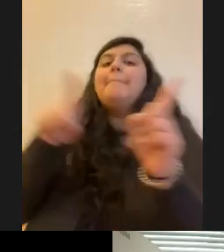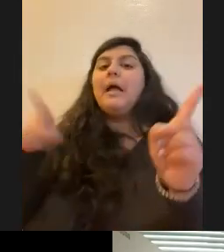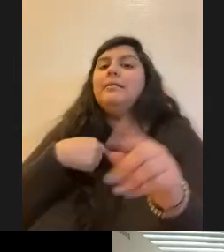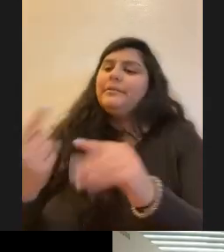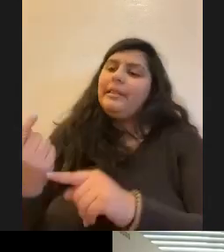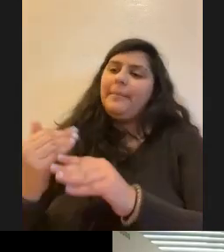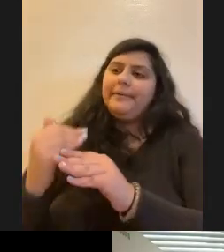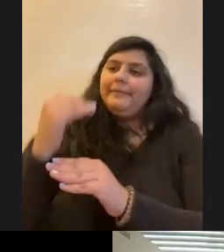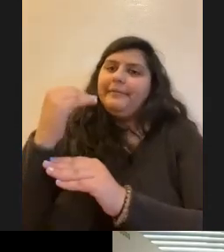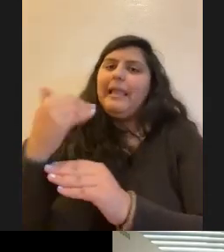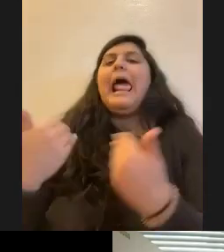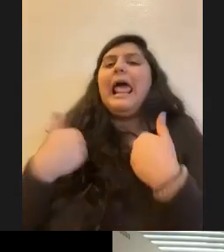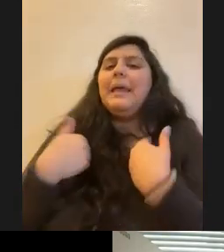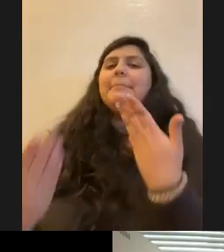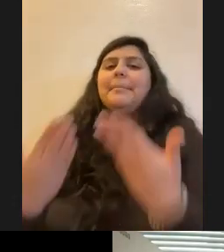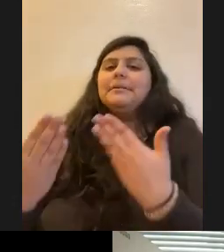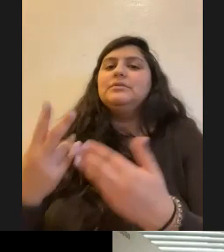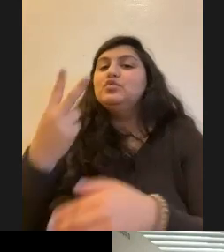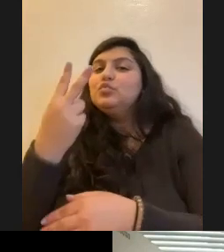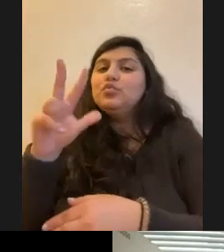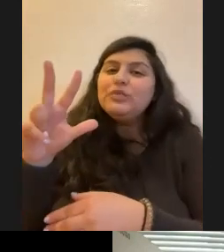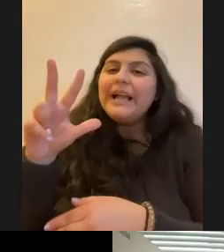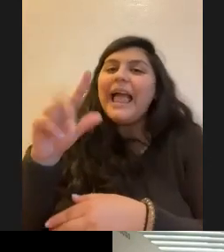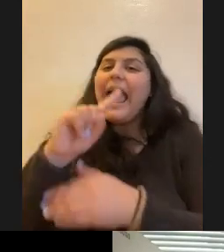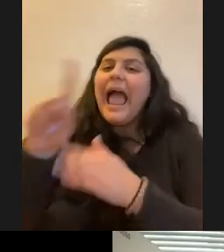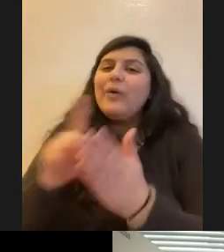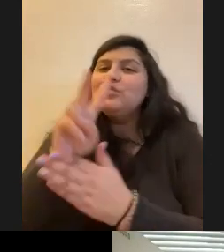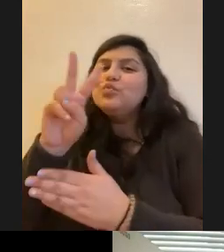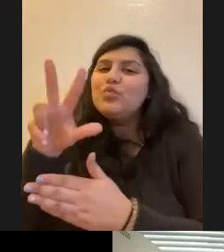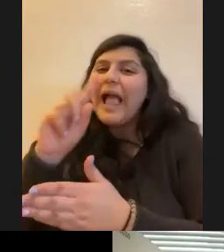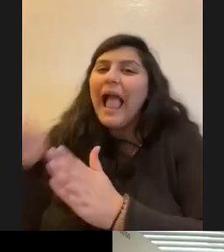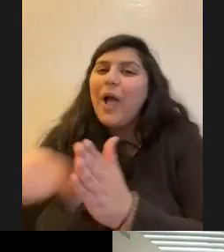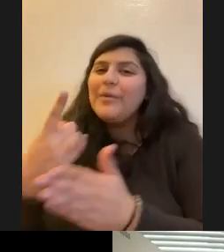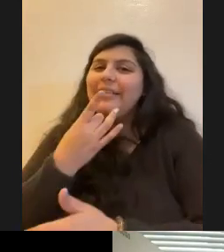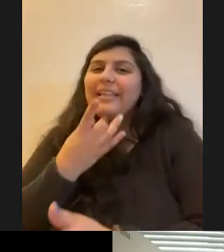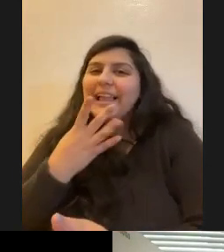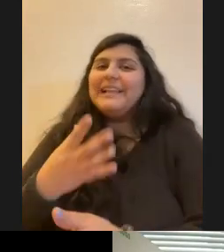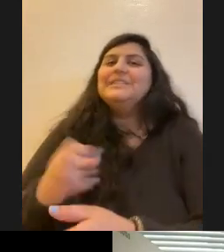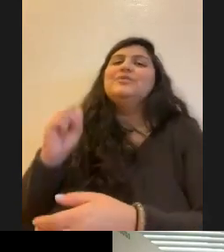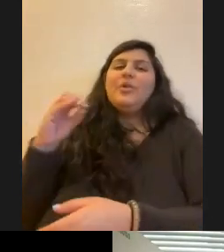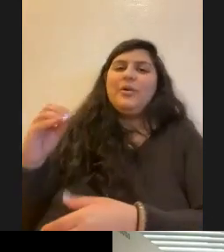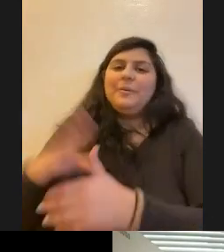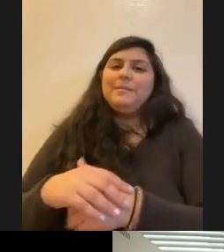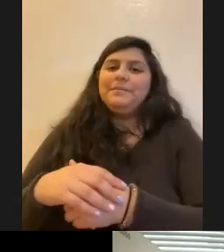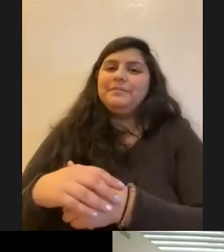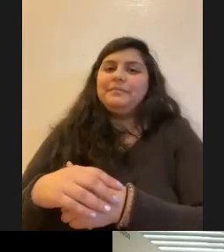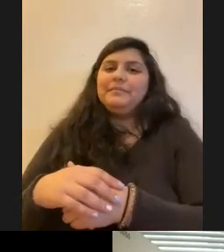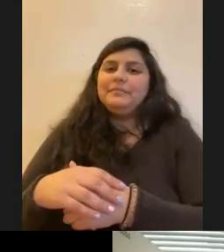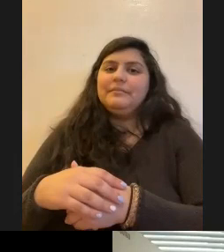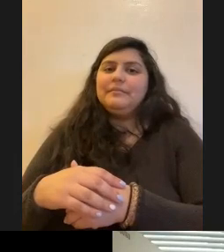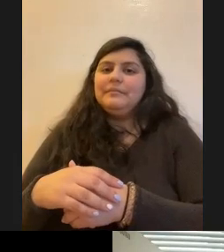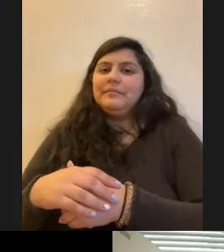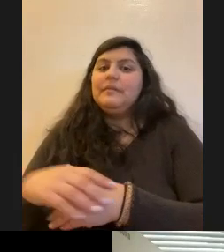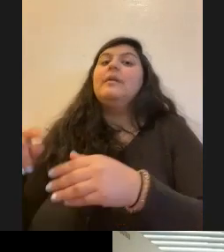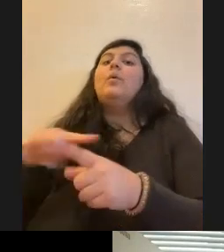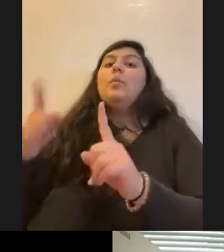than that. So I had 23 hours of light. But once I left in